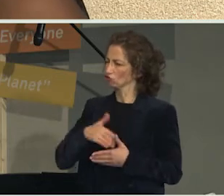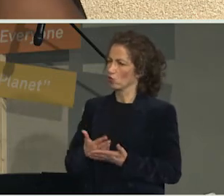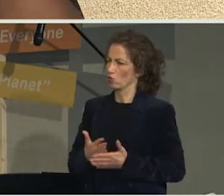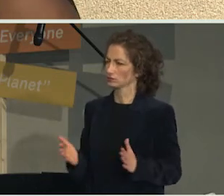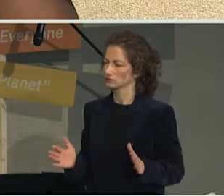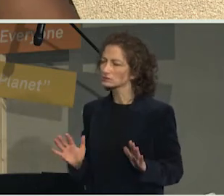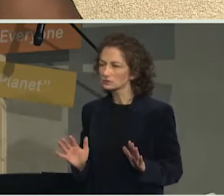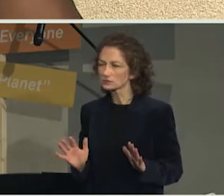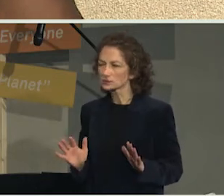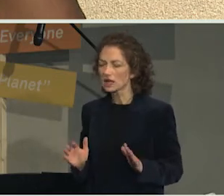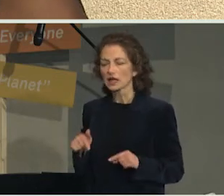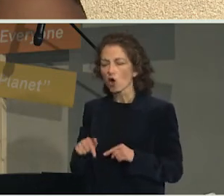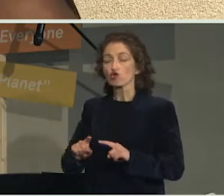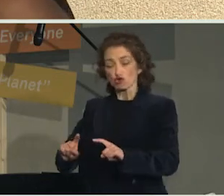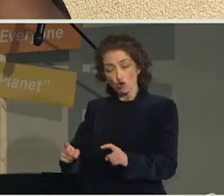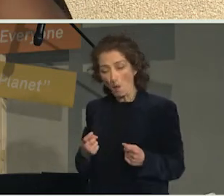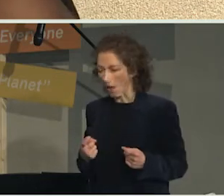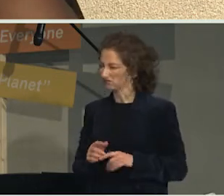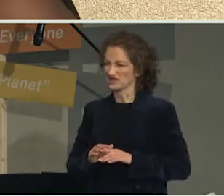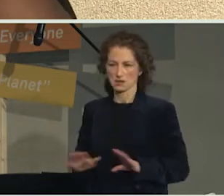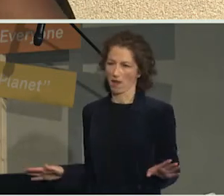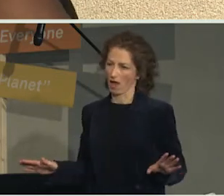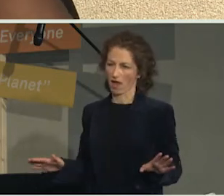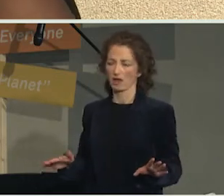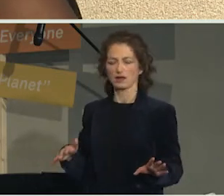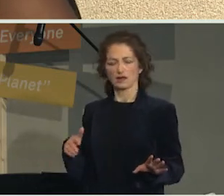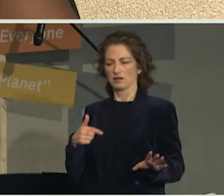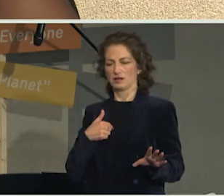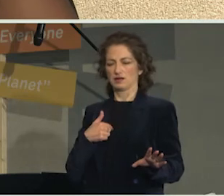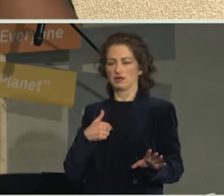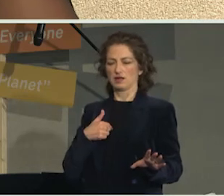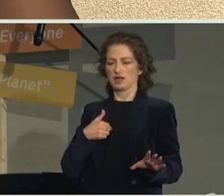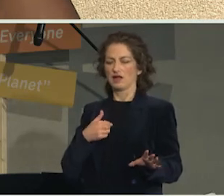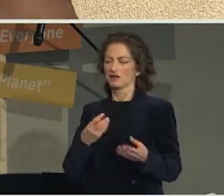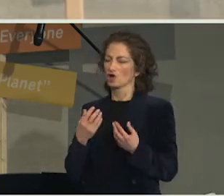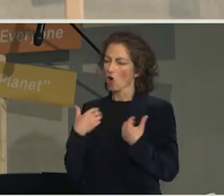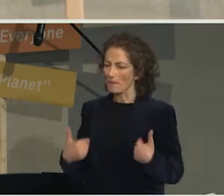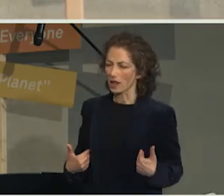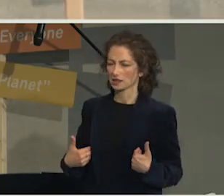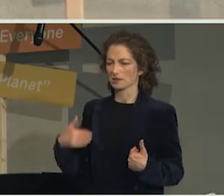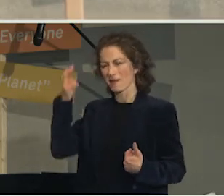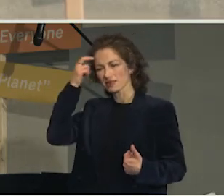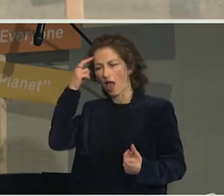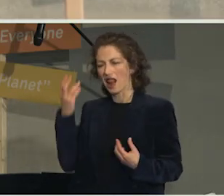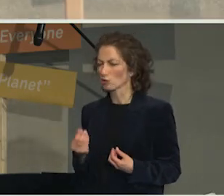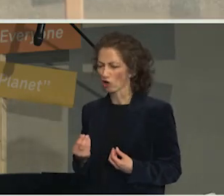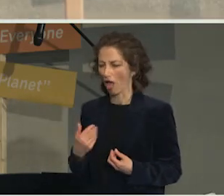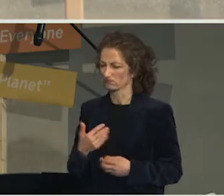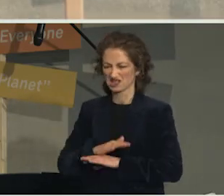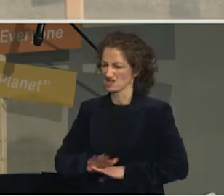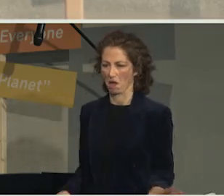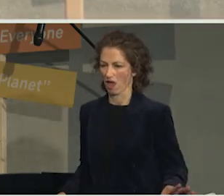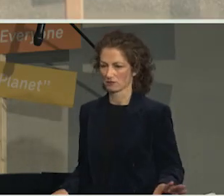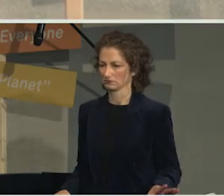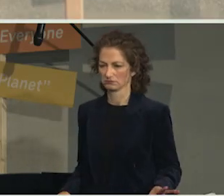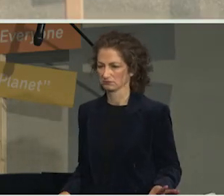what I consumed that night, physically, mentally, and emotionally. Finally, on the mend, I swore never